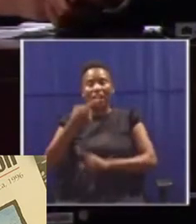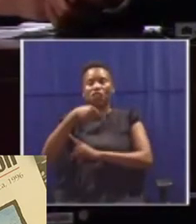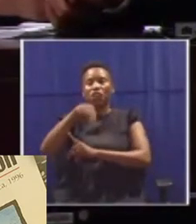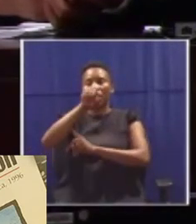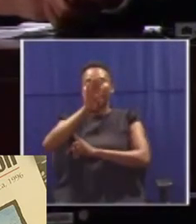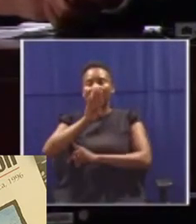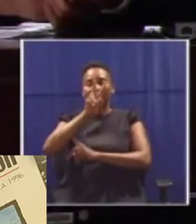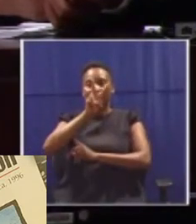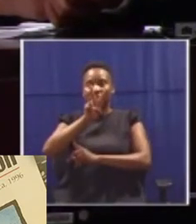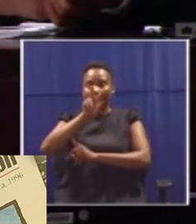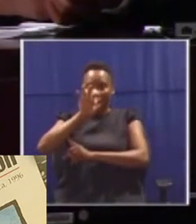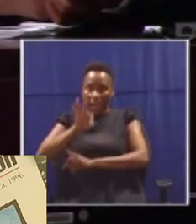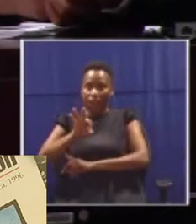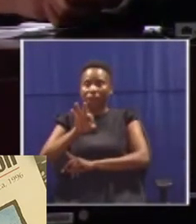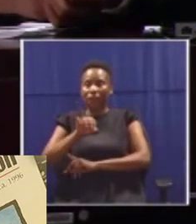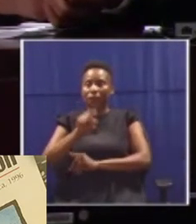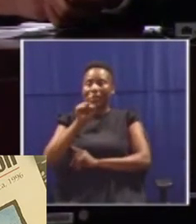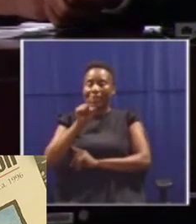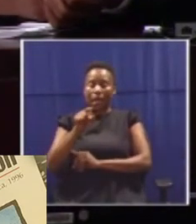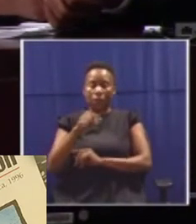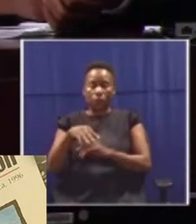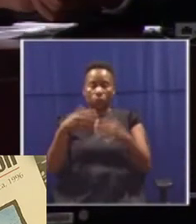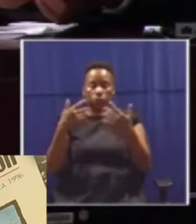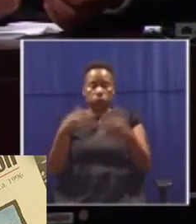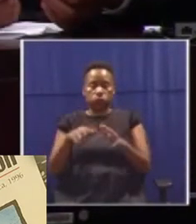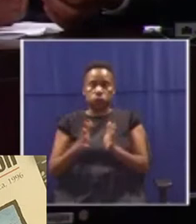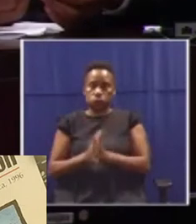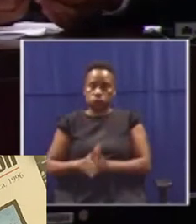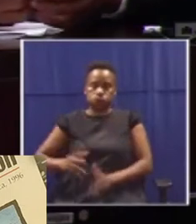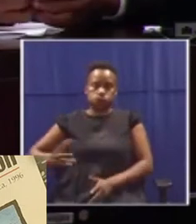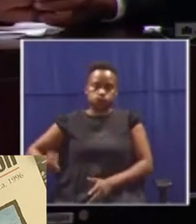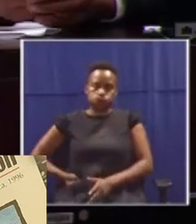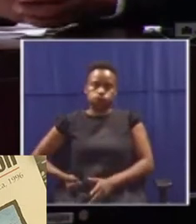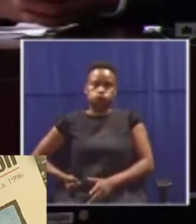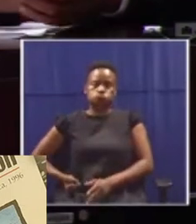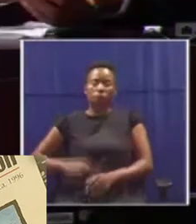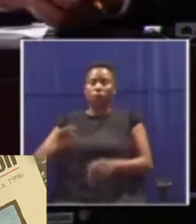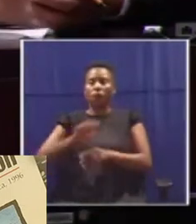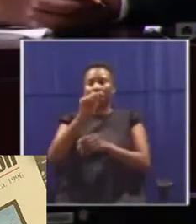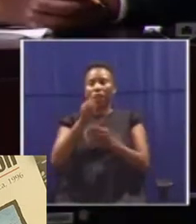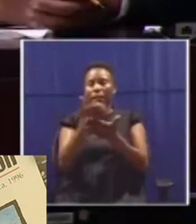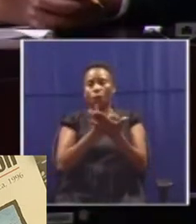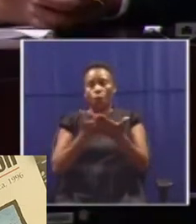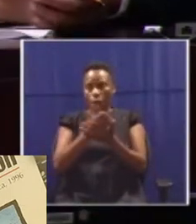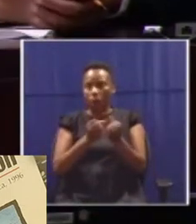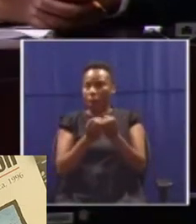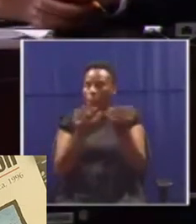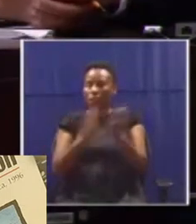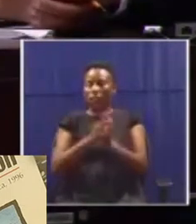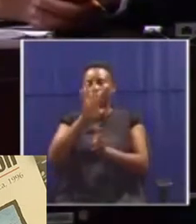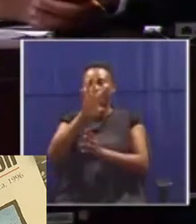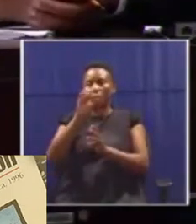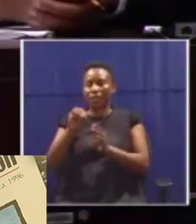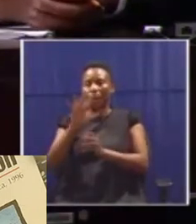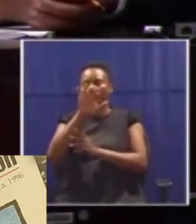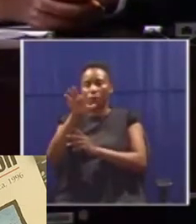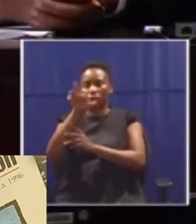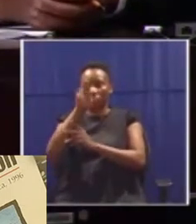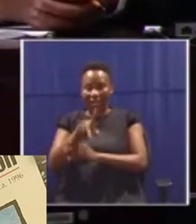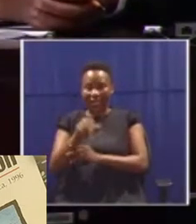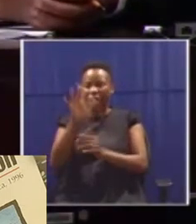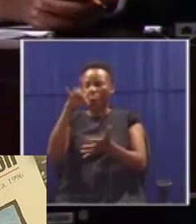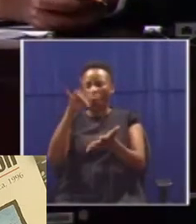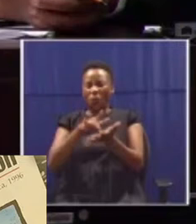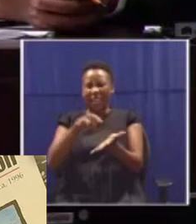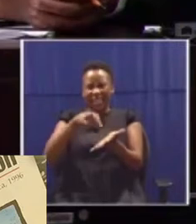GBVF is costing South Africa economy about 40 billion rand. In context, that